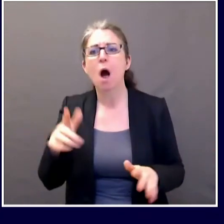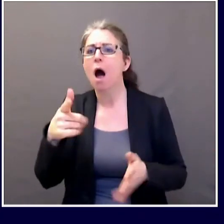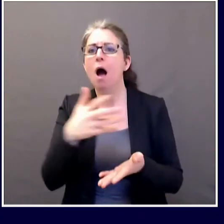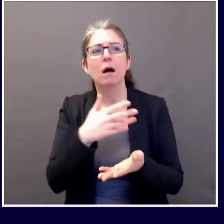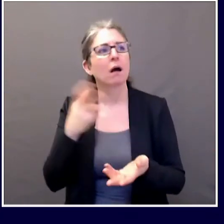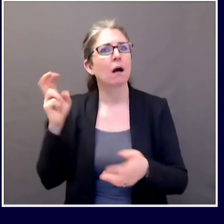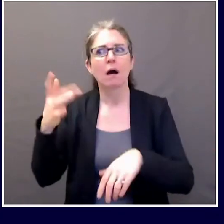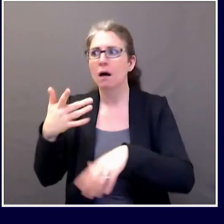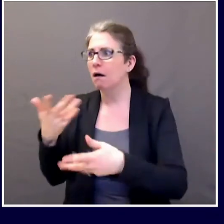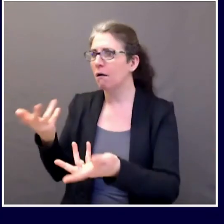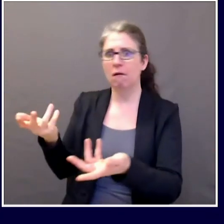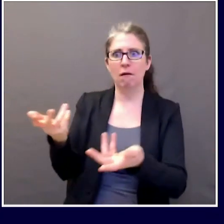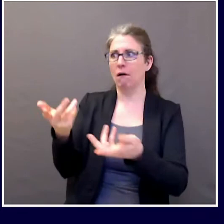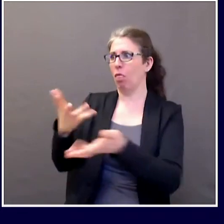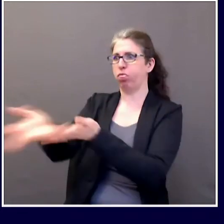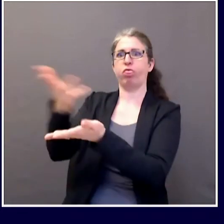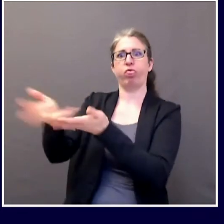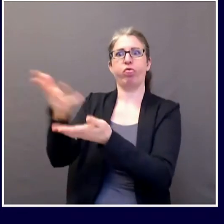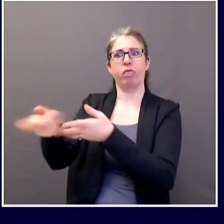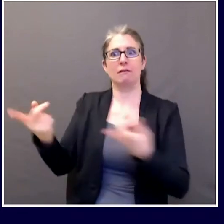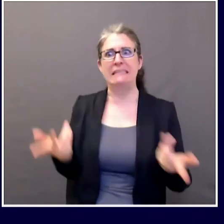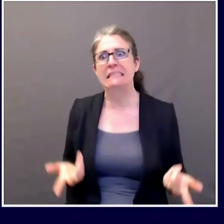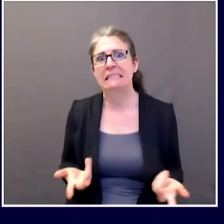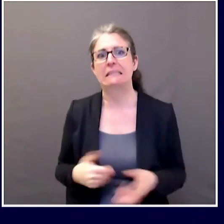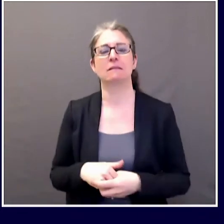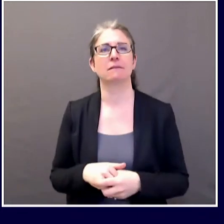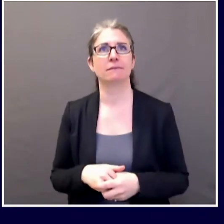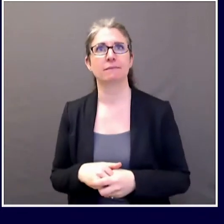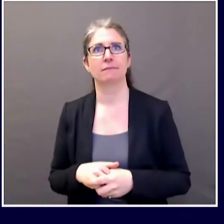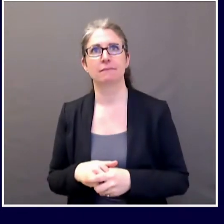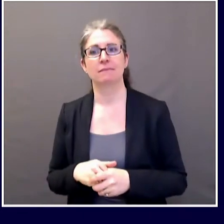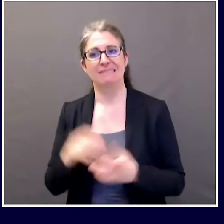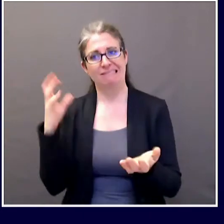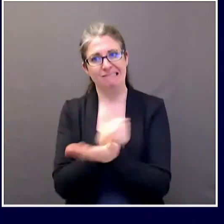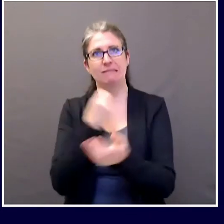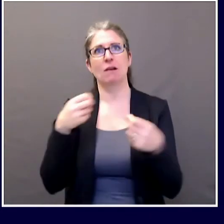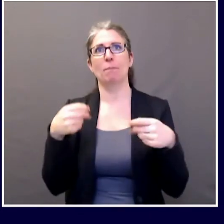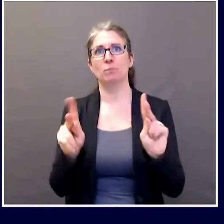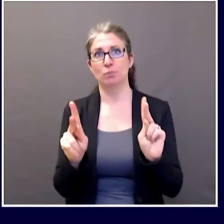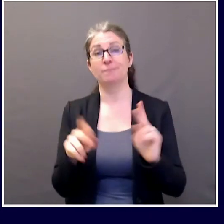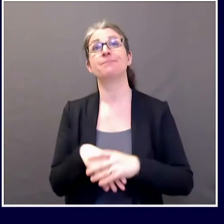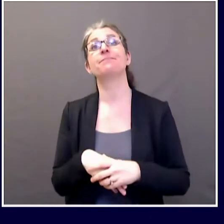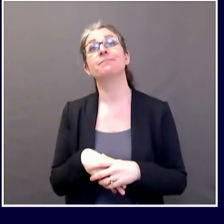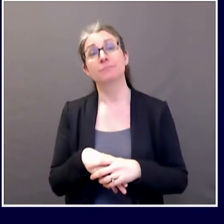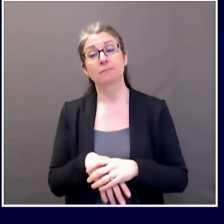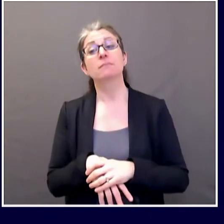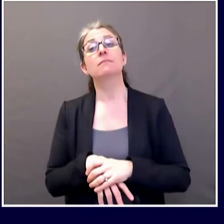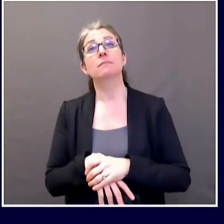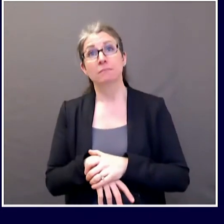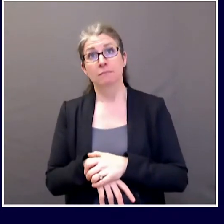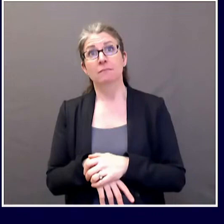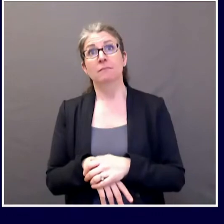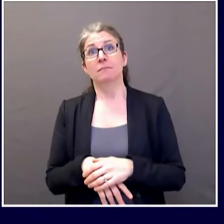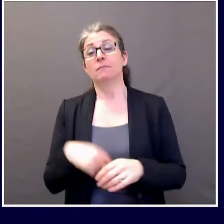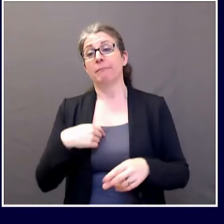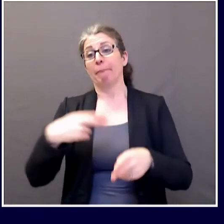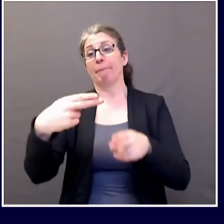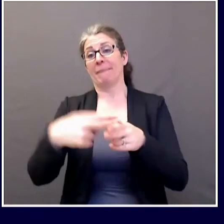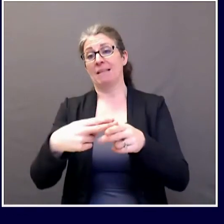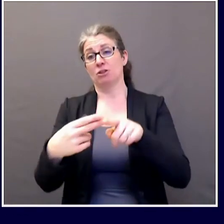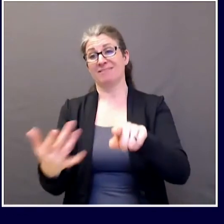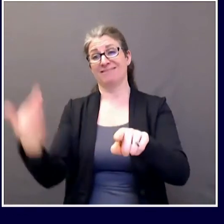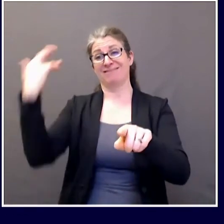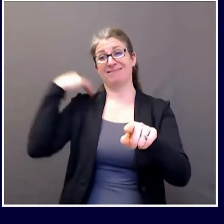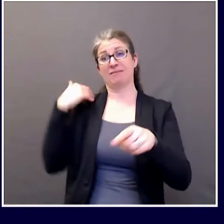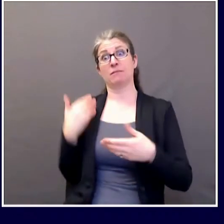about travel, though, Chris, right, you are correct. Earlier in the vaccination process, there was not as much shifting